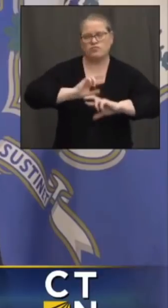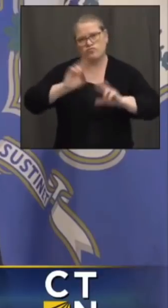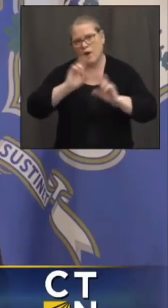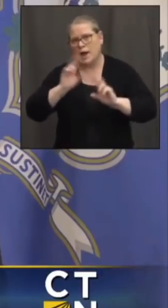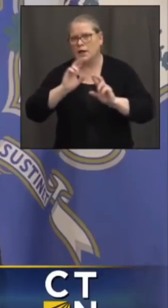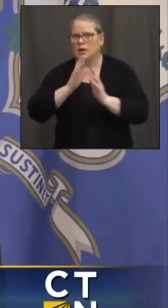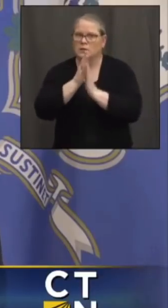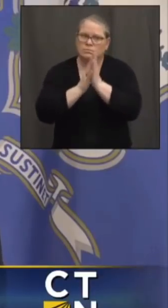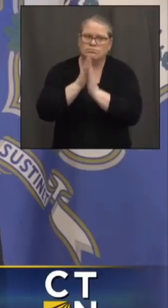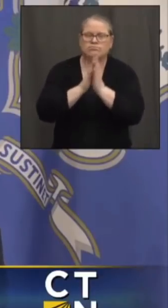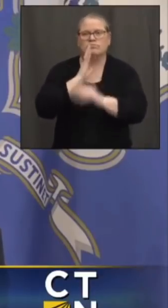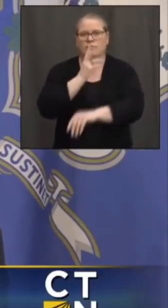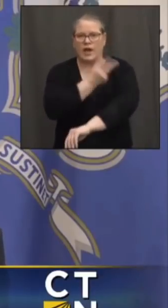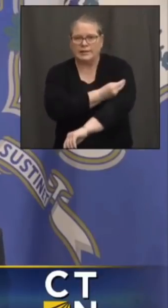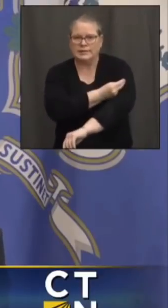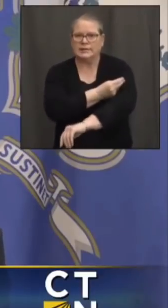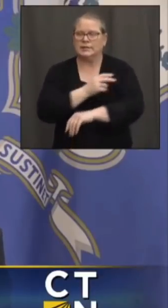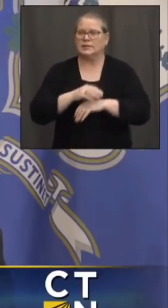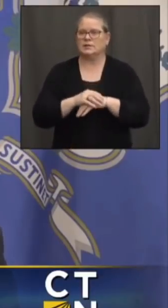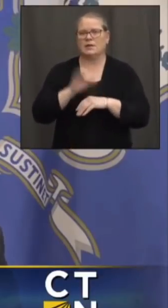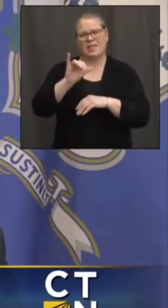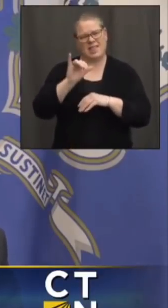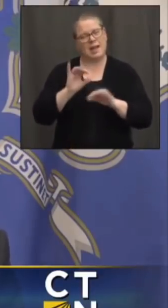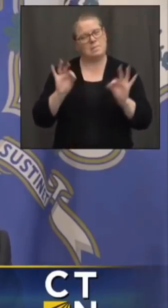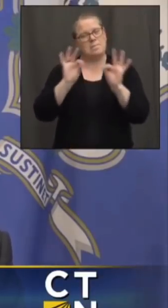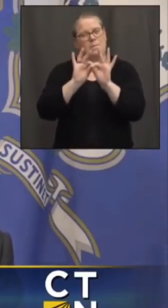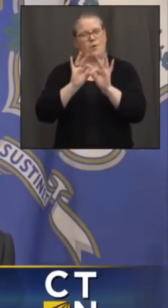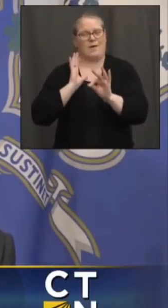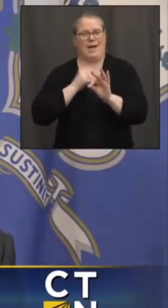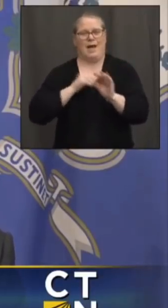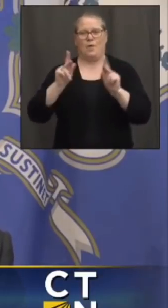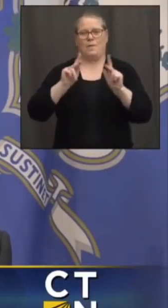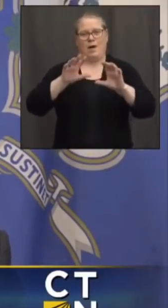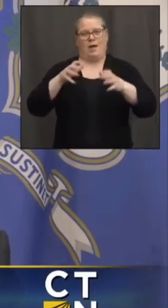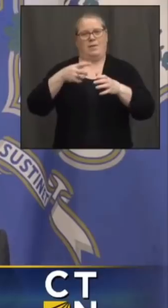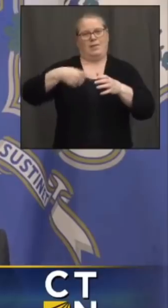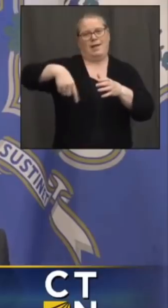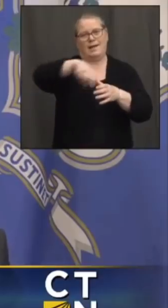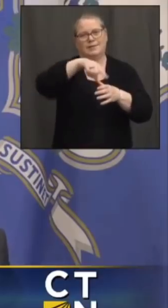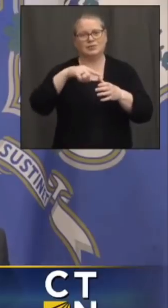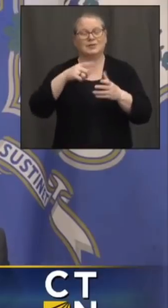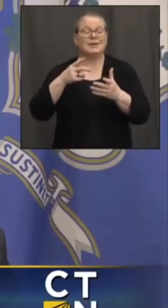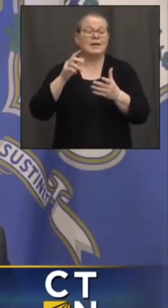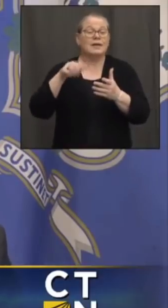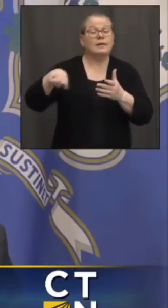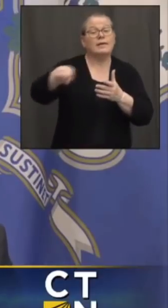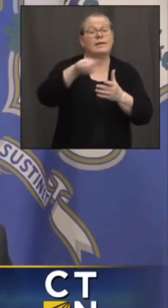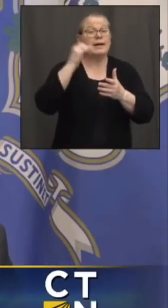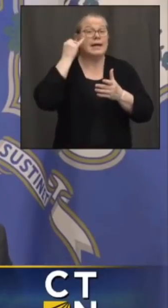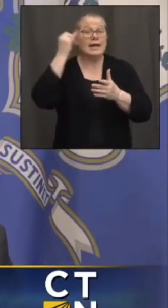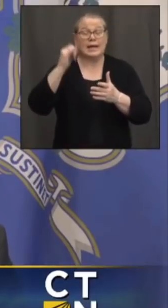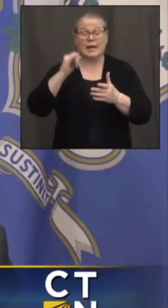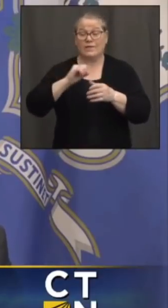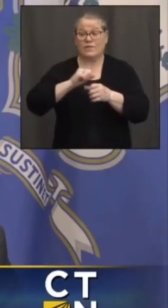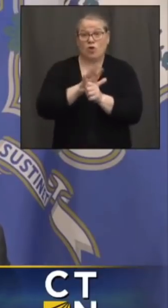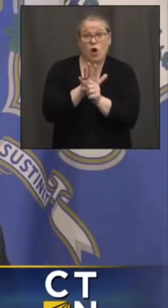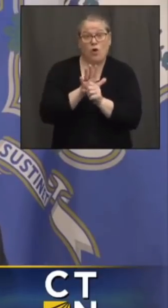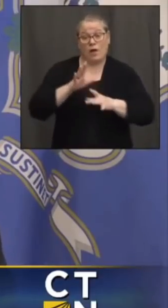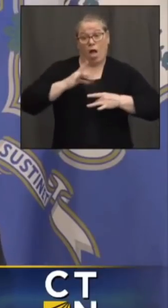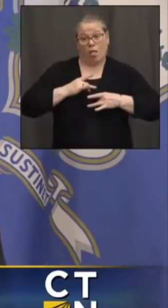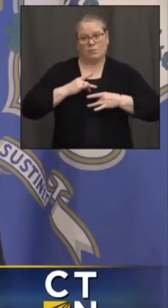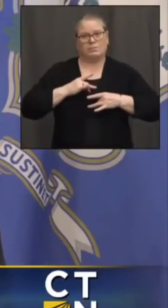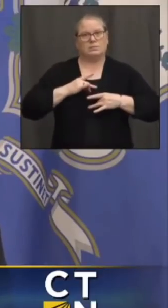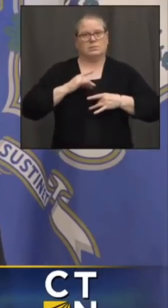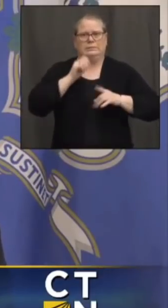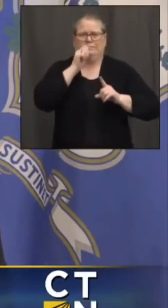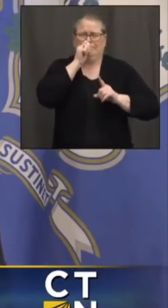really able to deal with the heart of our population, of the folks most likely to suffer complications and beyond. And